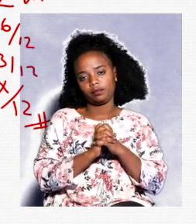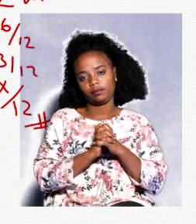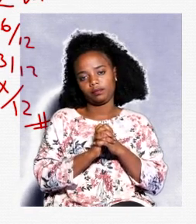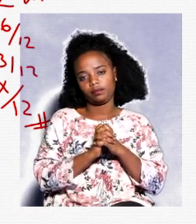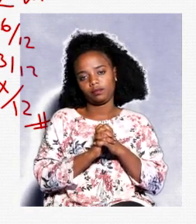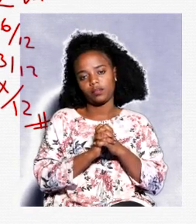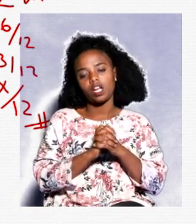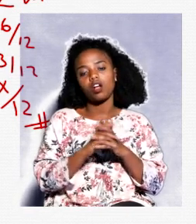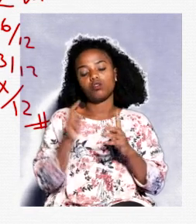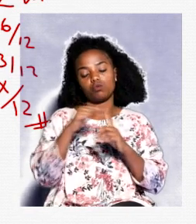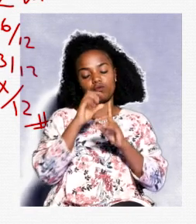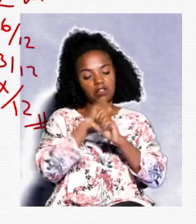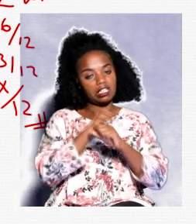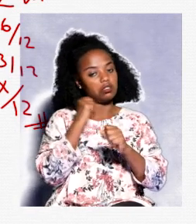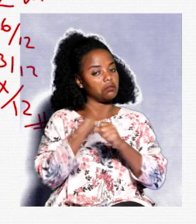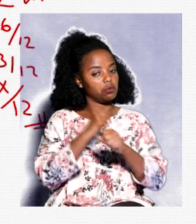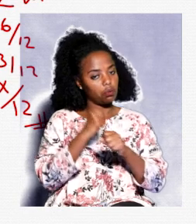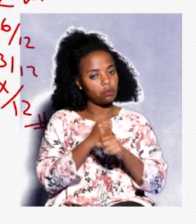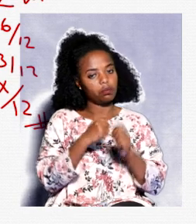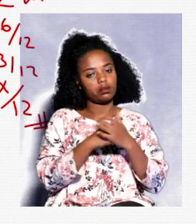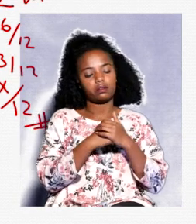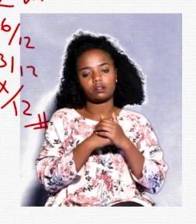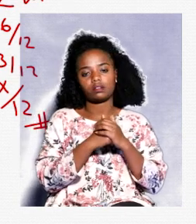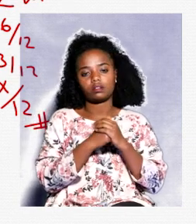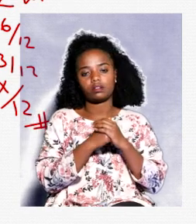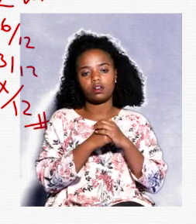To finish the job.